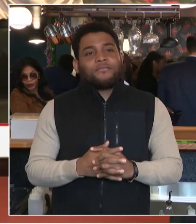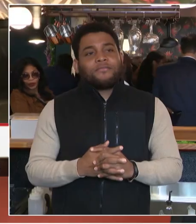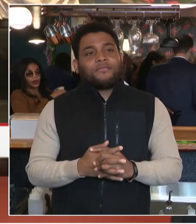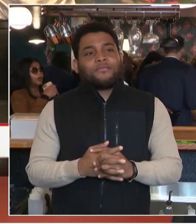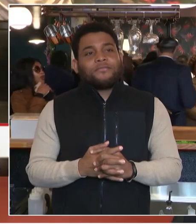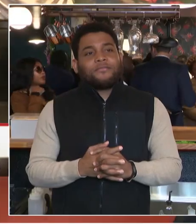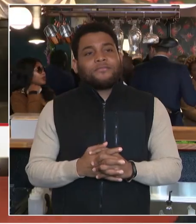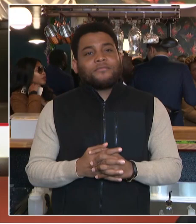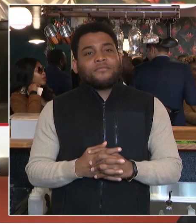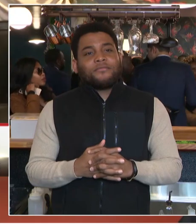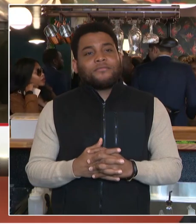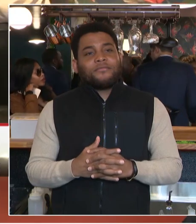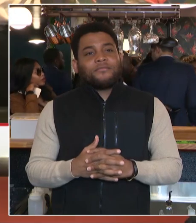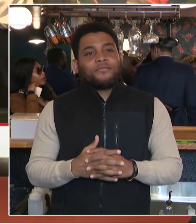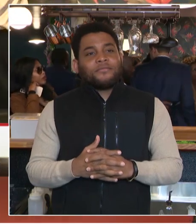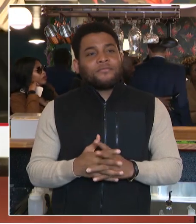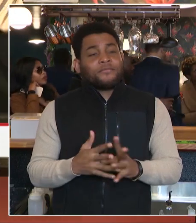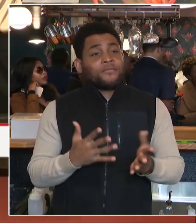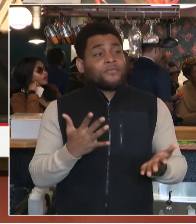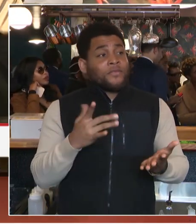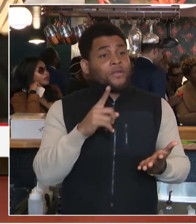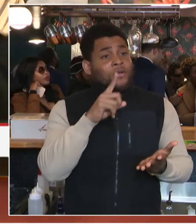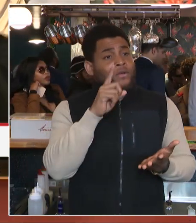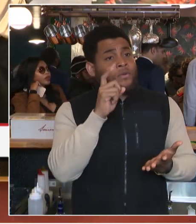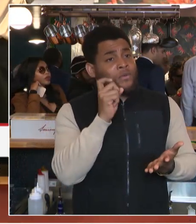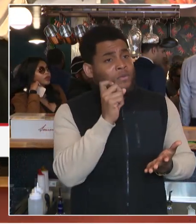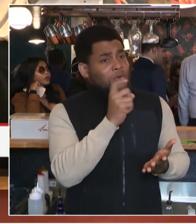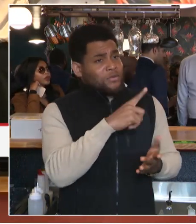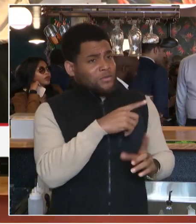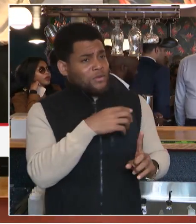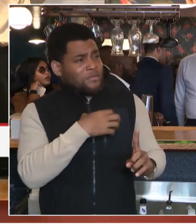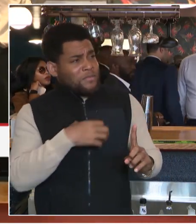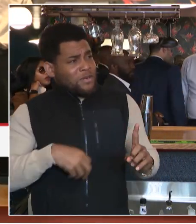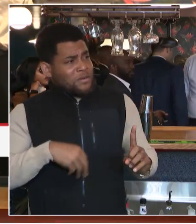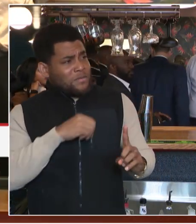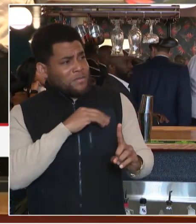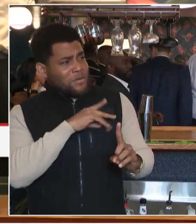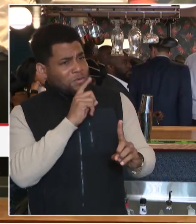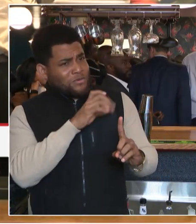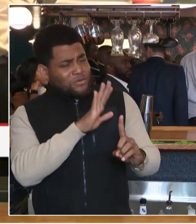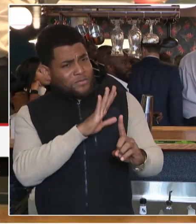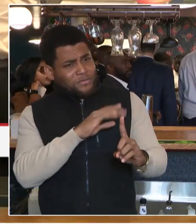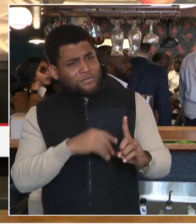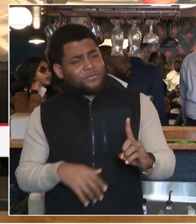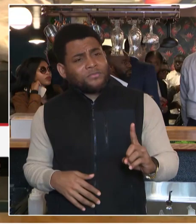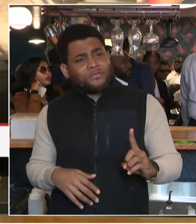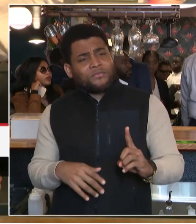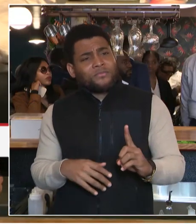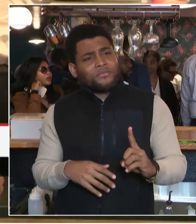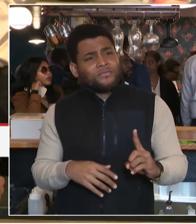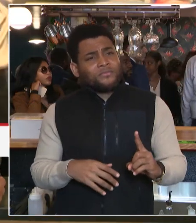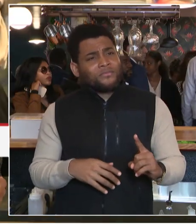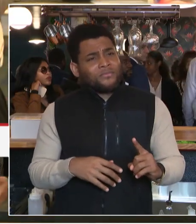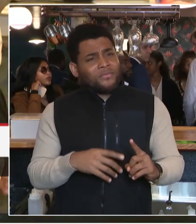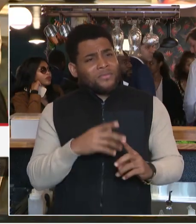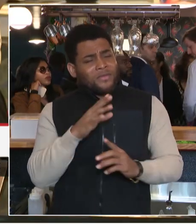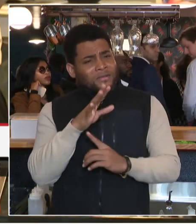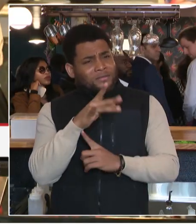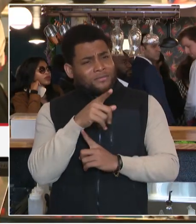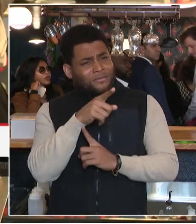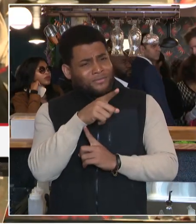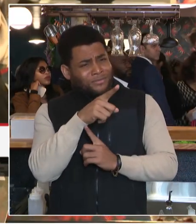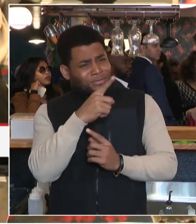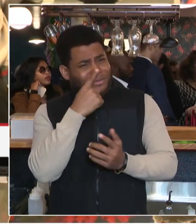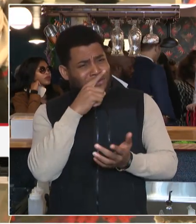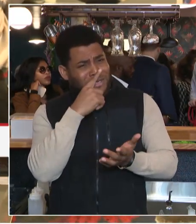Mayor Bowser, staying on topic, can you, and I'm sure you mentioned it in your remarks, but tell us the total number, the